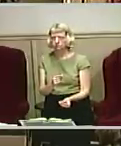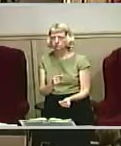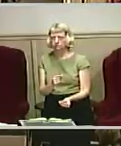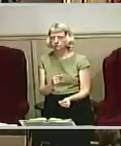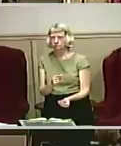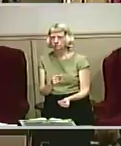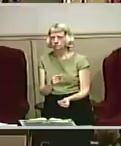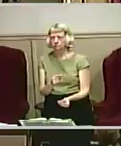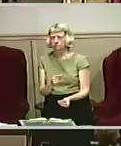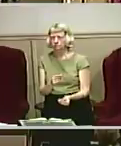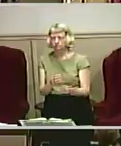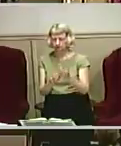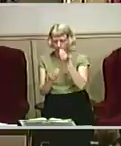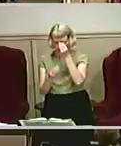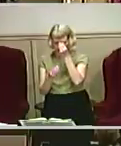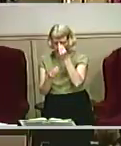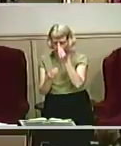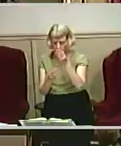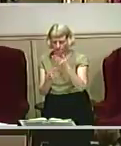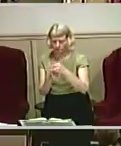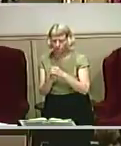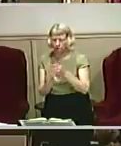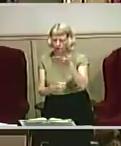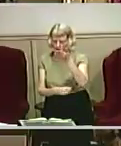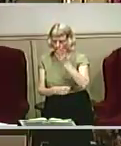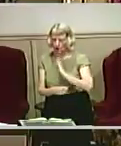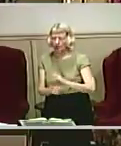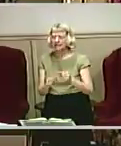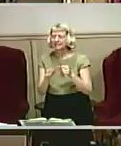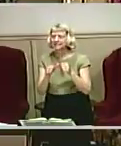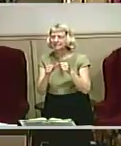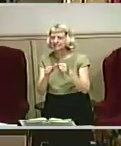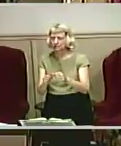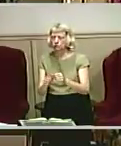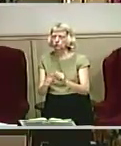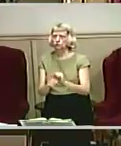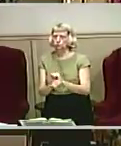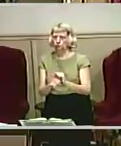And can I tell you that God just continued to work?